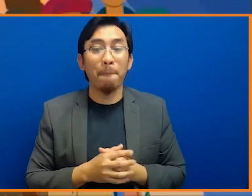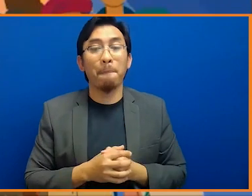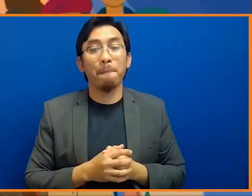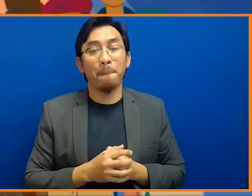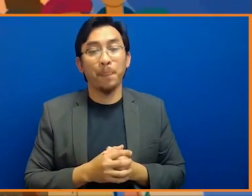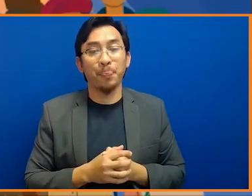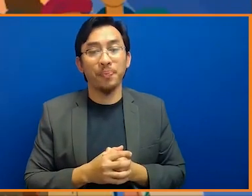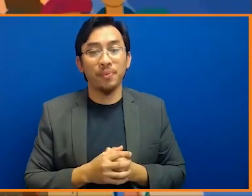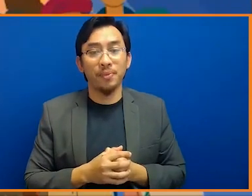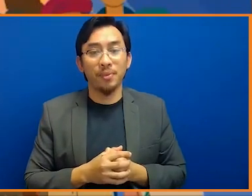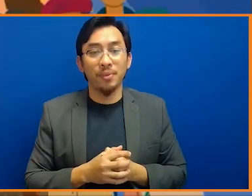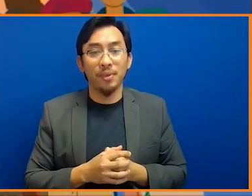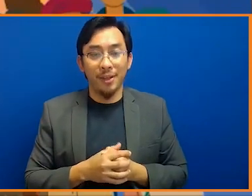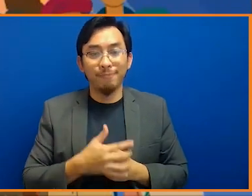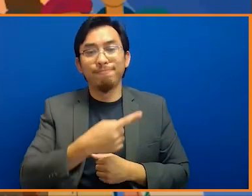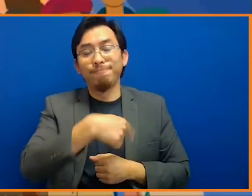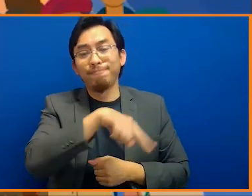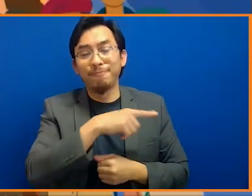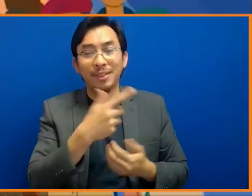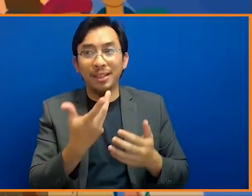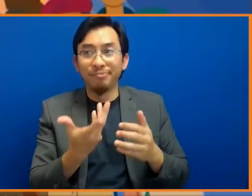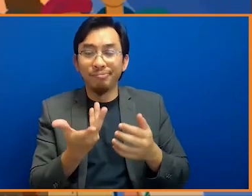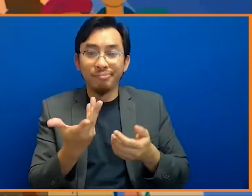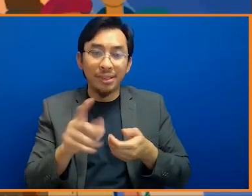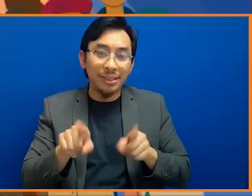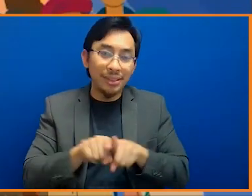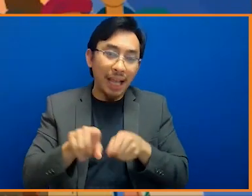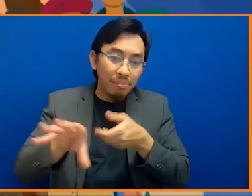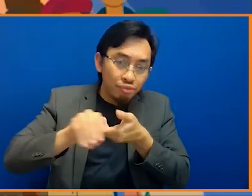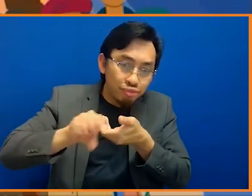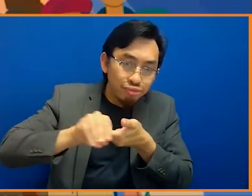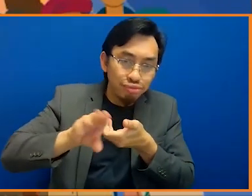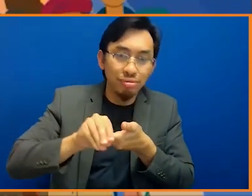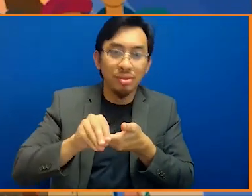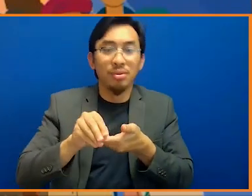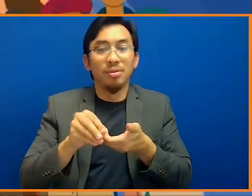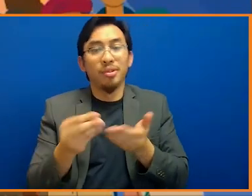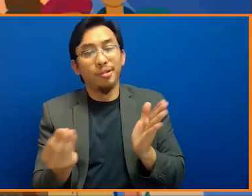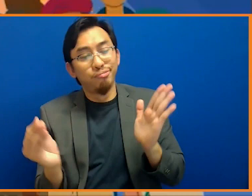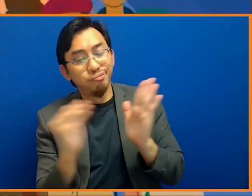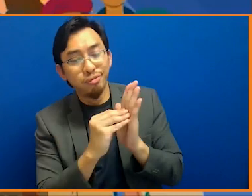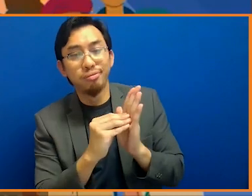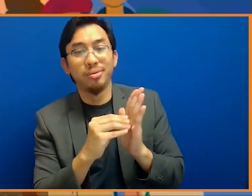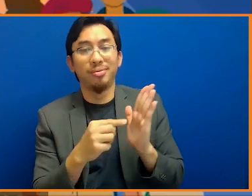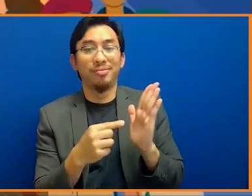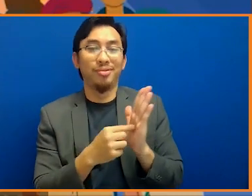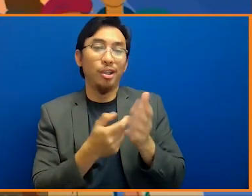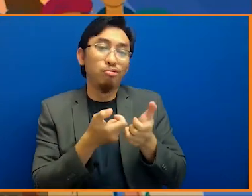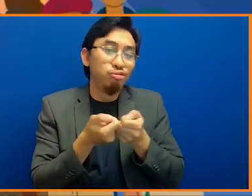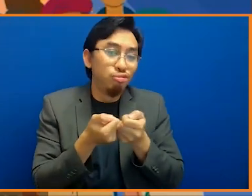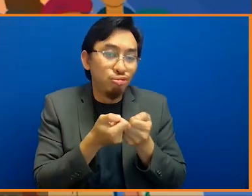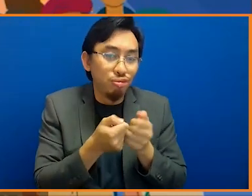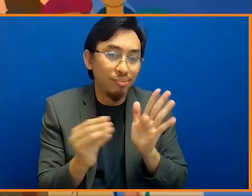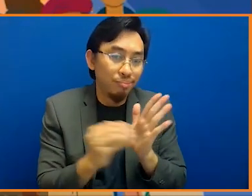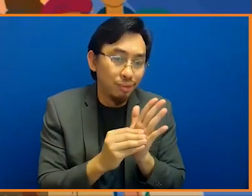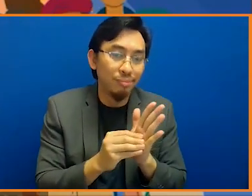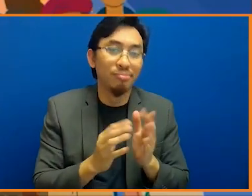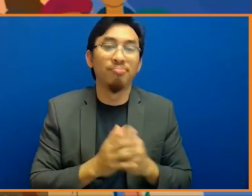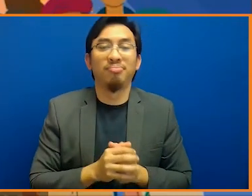surely they will record, they will share it to their media social.